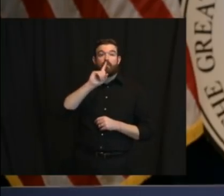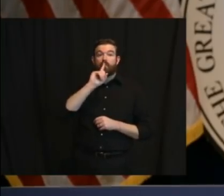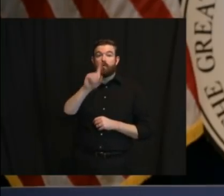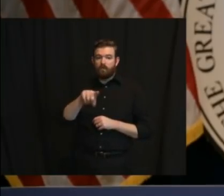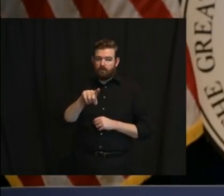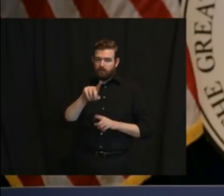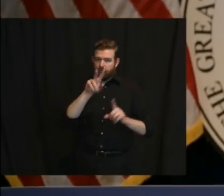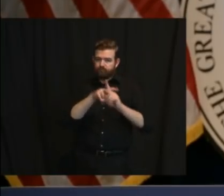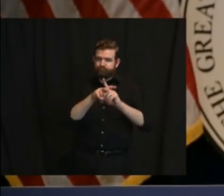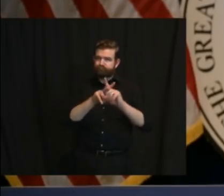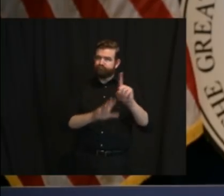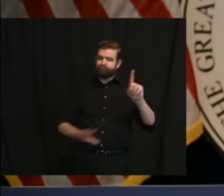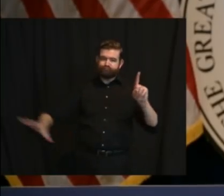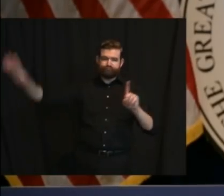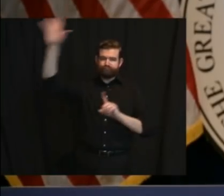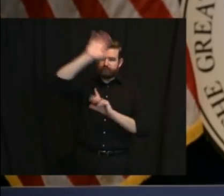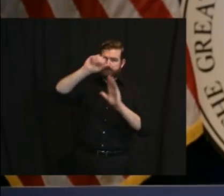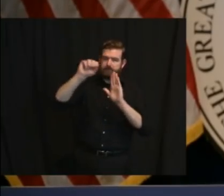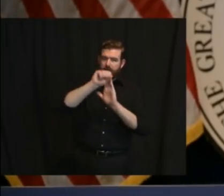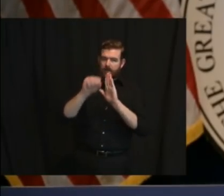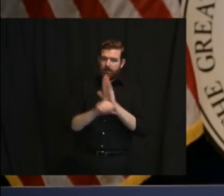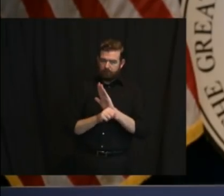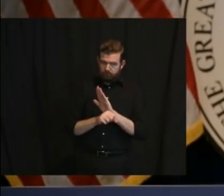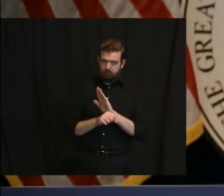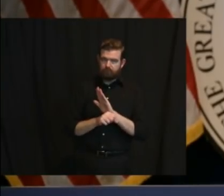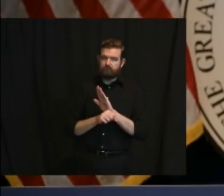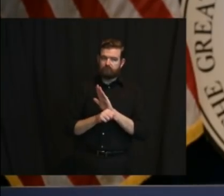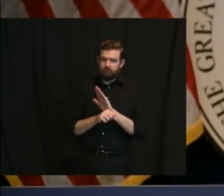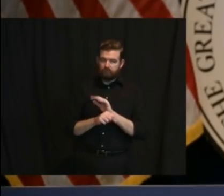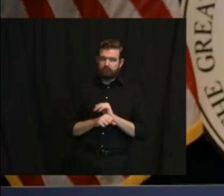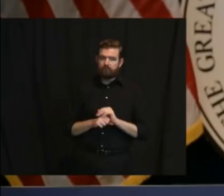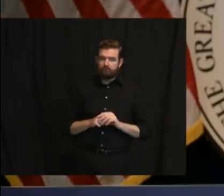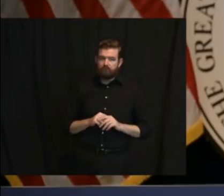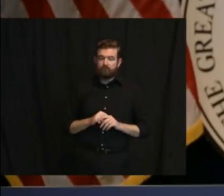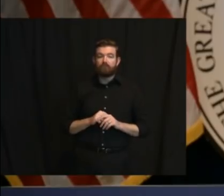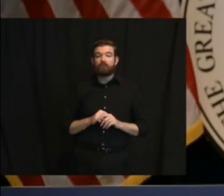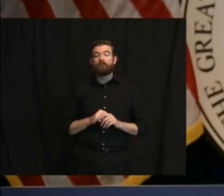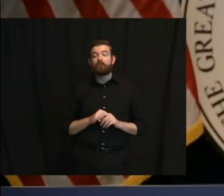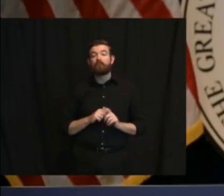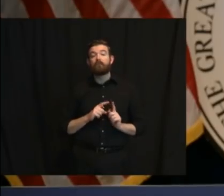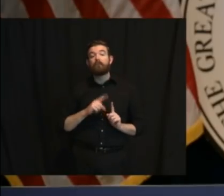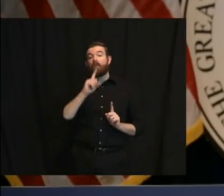explicitly delegated authority to localities to address beaches.